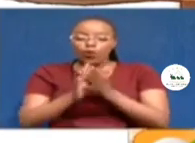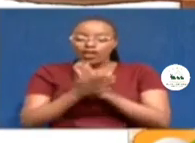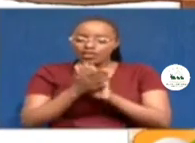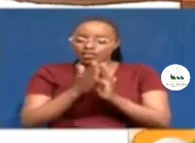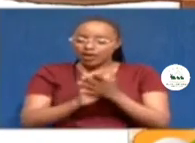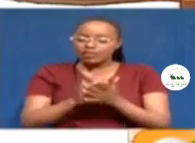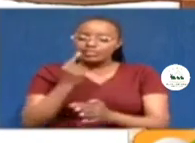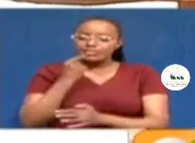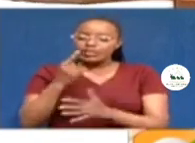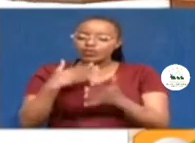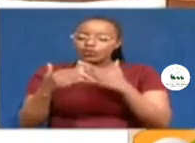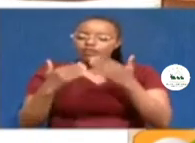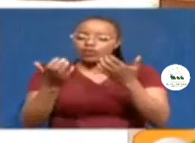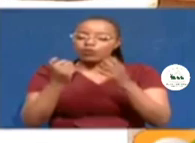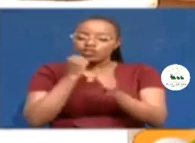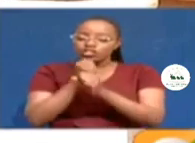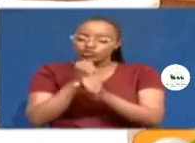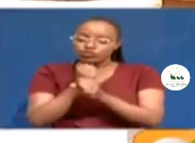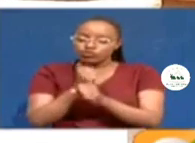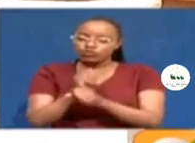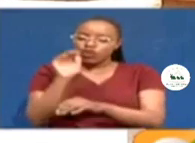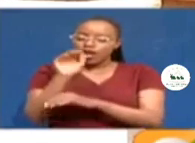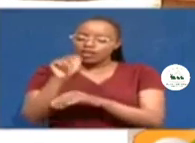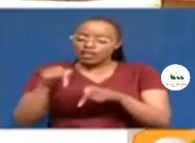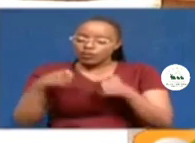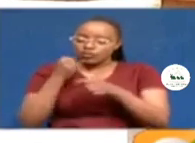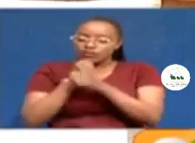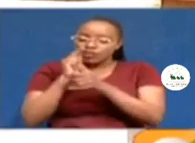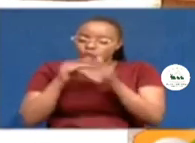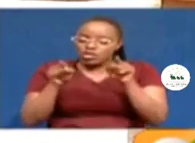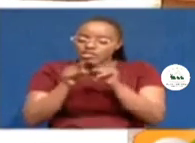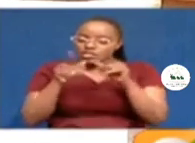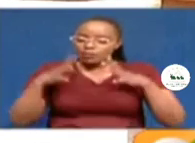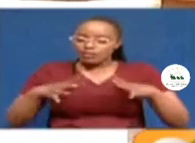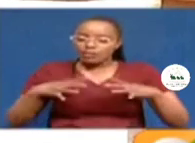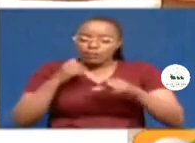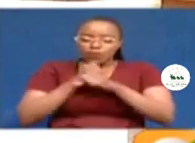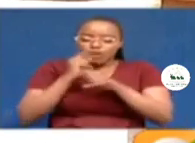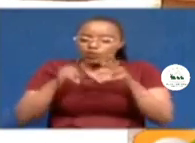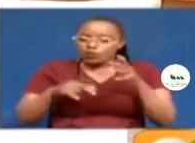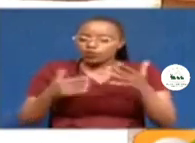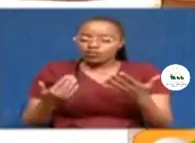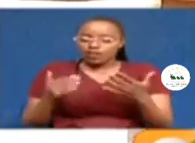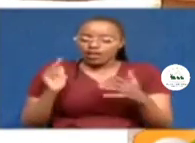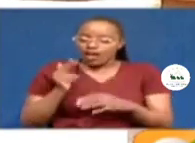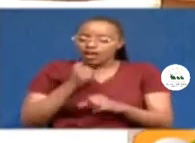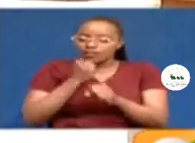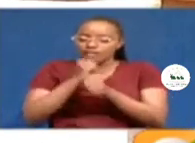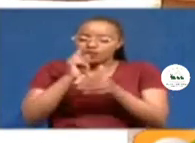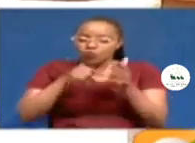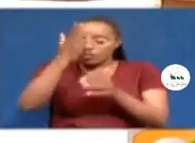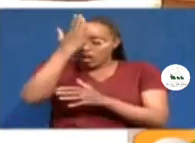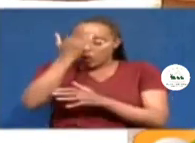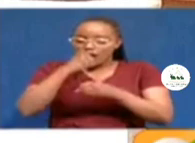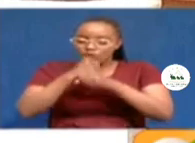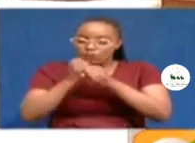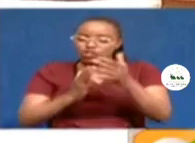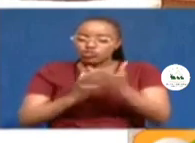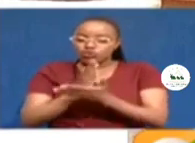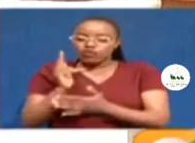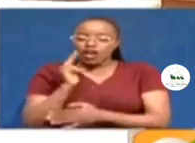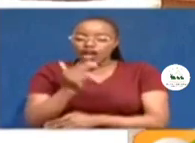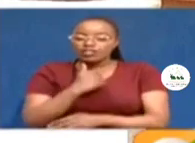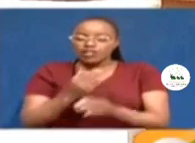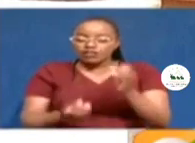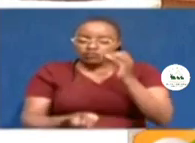what it is. Let us now ask ourselves, what have we done as a people? What have we done in order to ensure that we